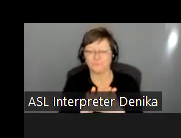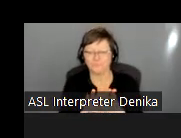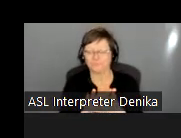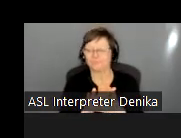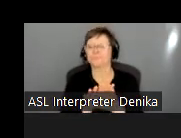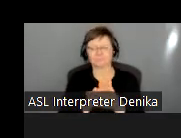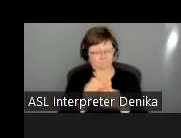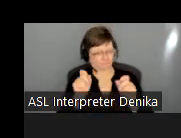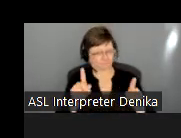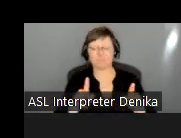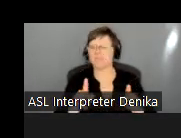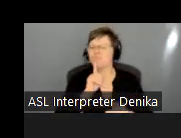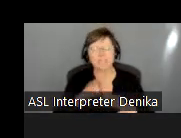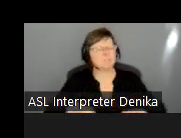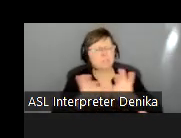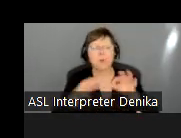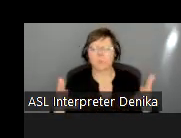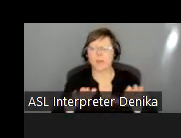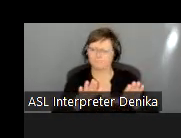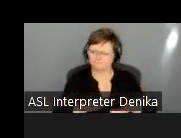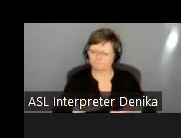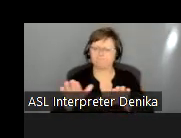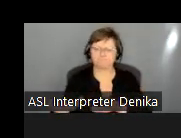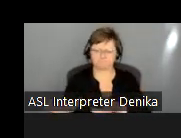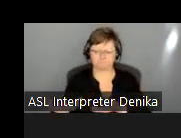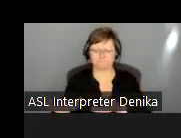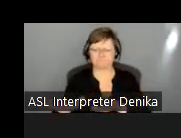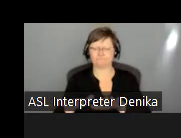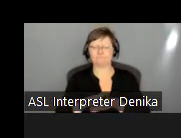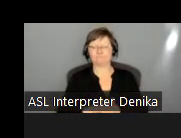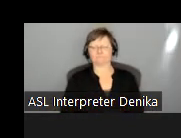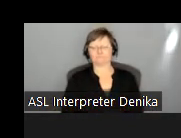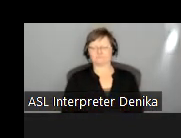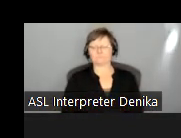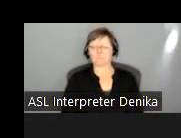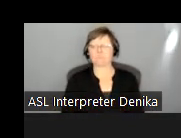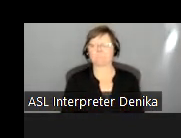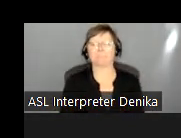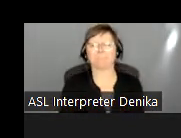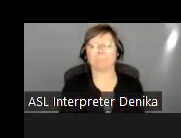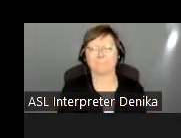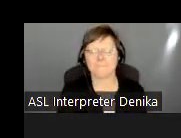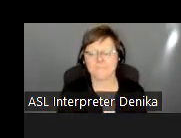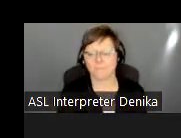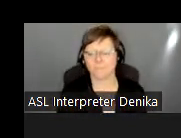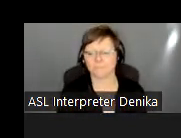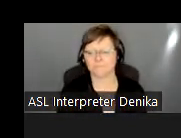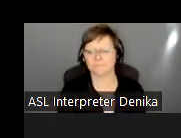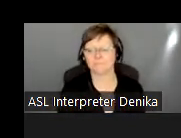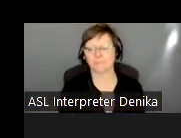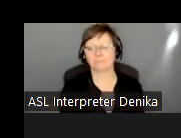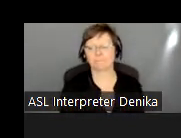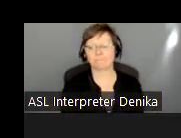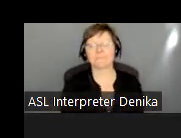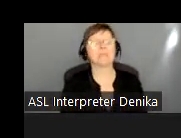talk to 2 people. So whatever pitch is coming at you, they're always going to go and with a sense of urgency. So, you know, call